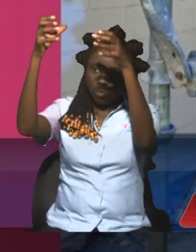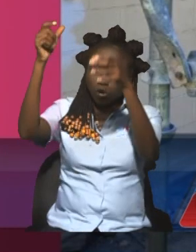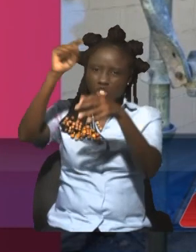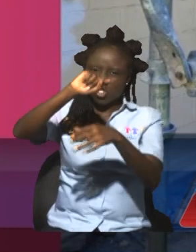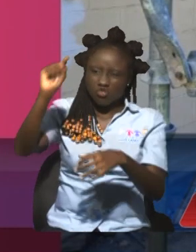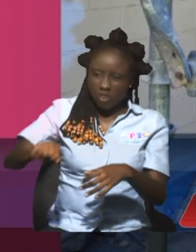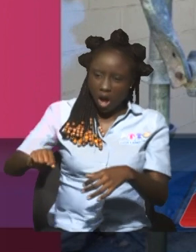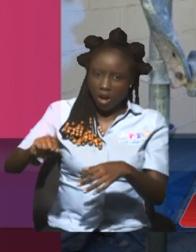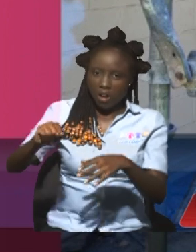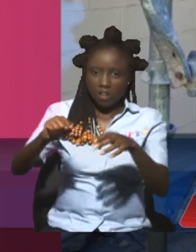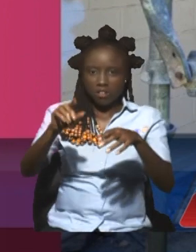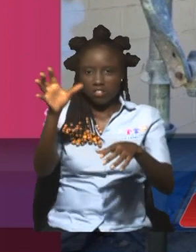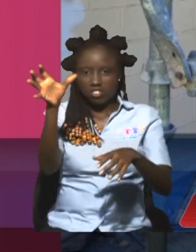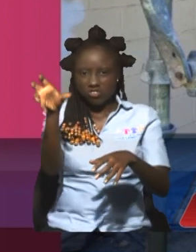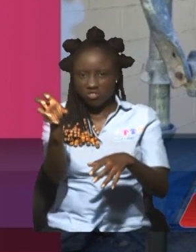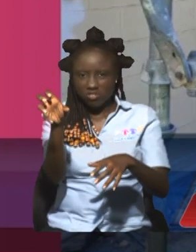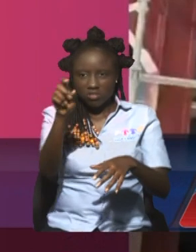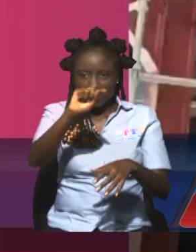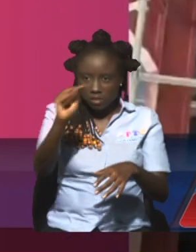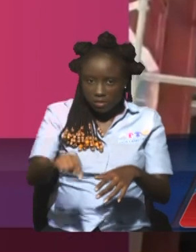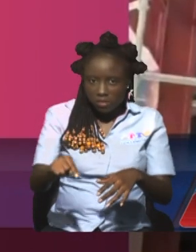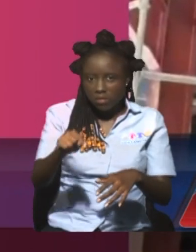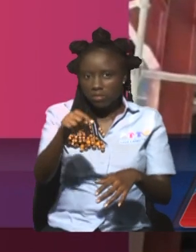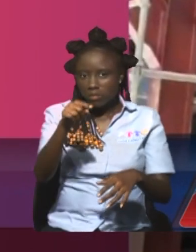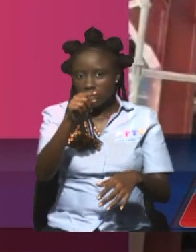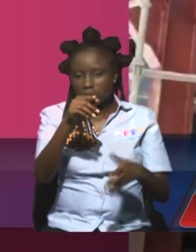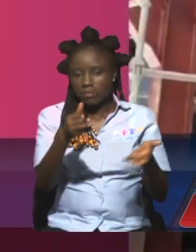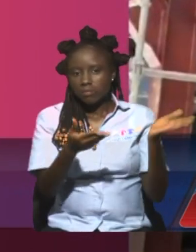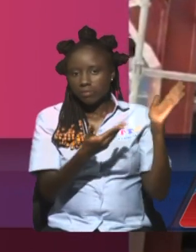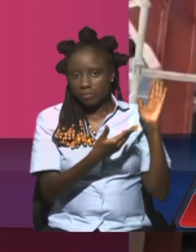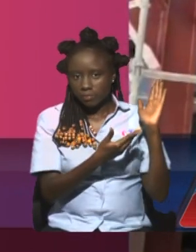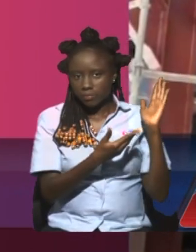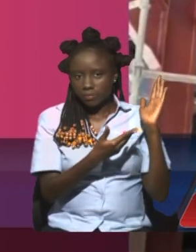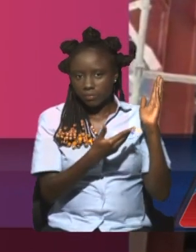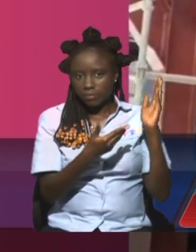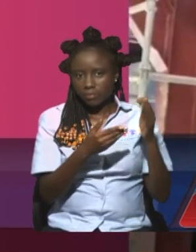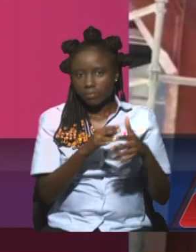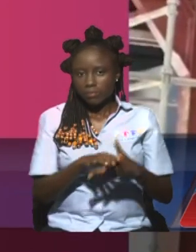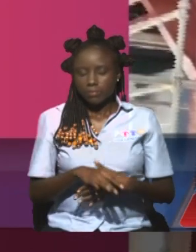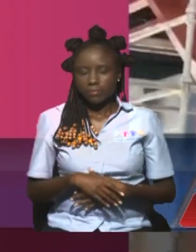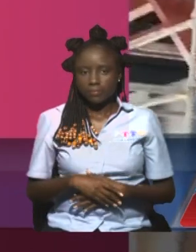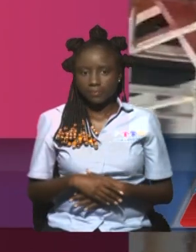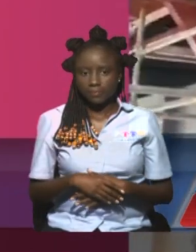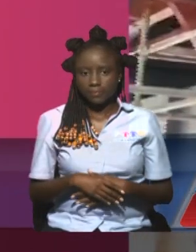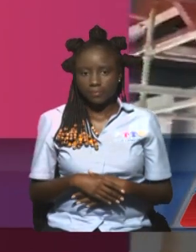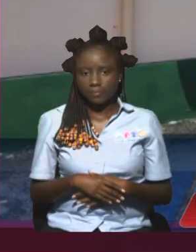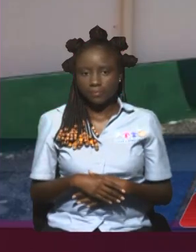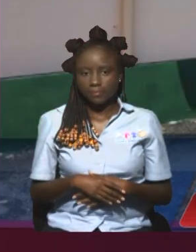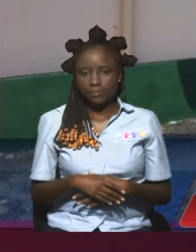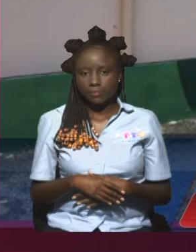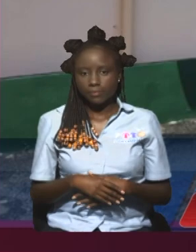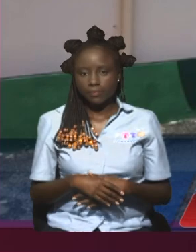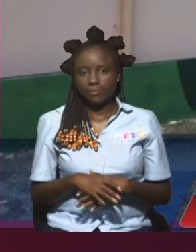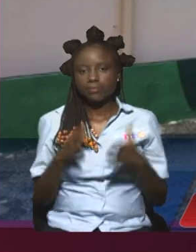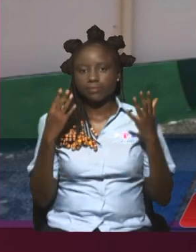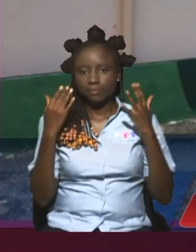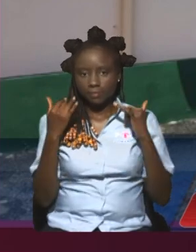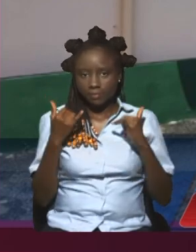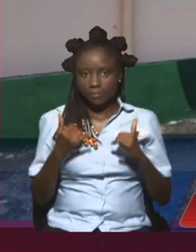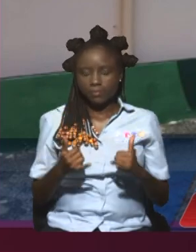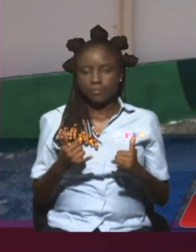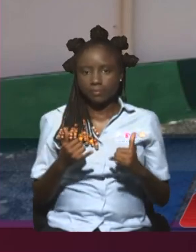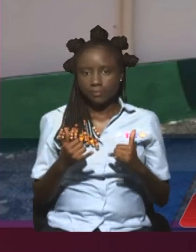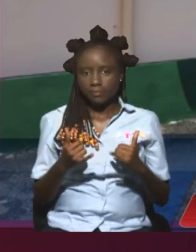it now, this was the period in which they were doing the upgrades, right? And these upgrades are now